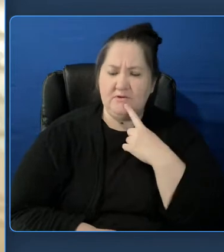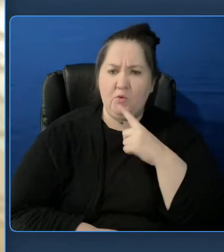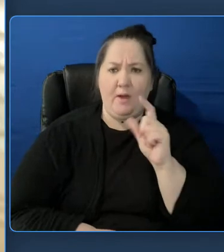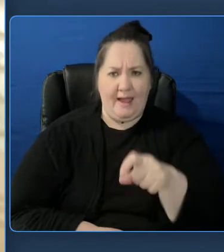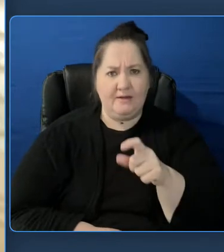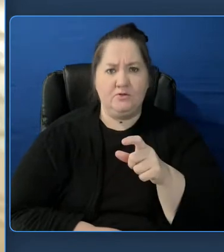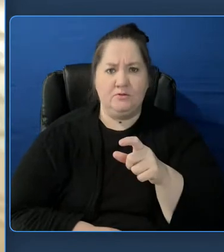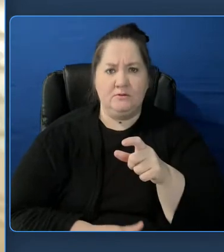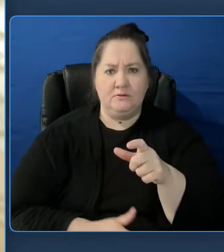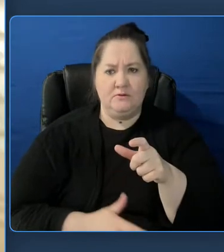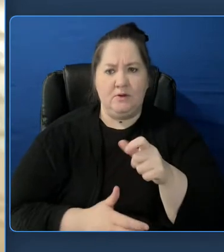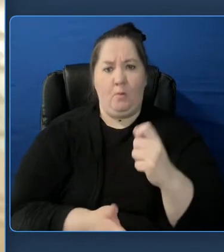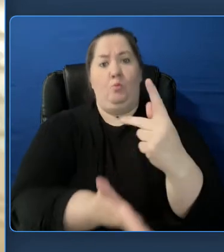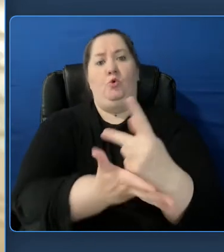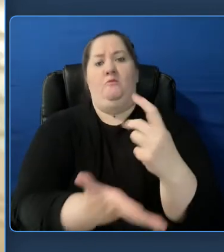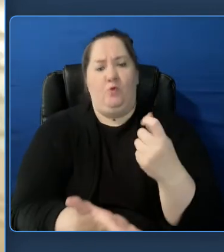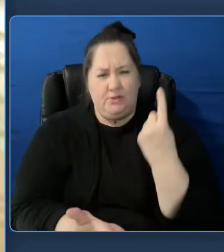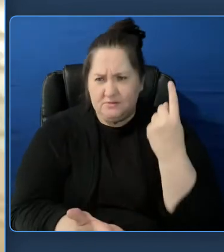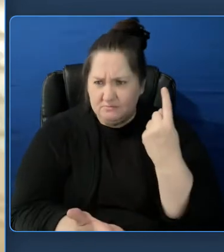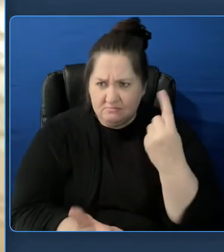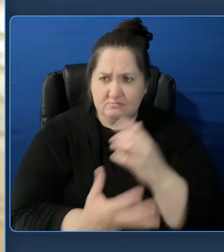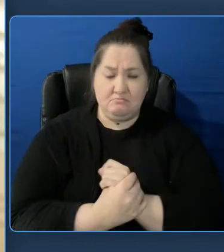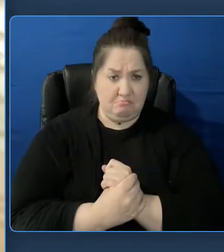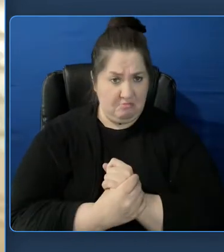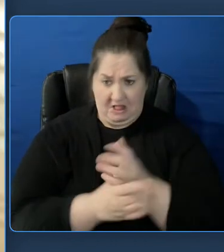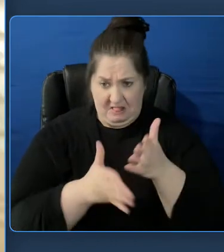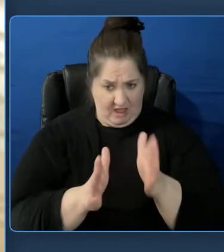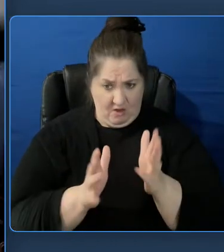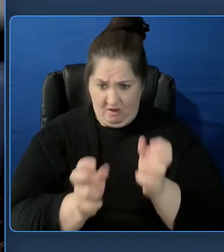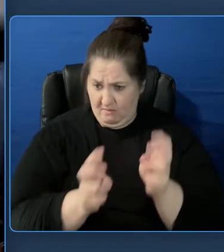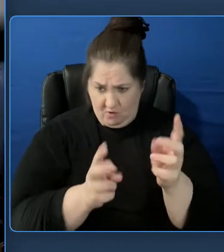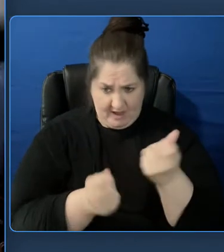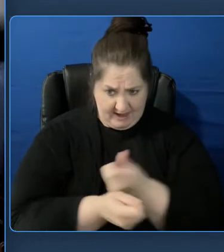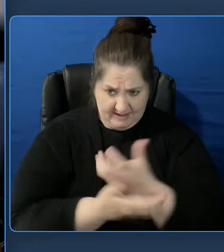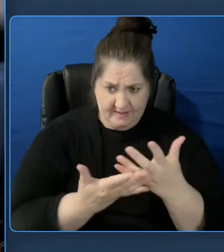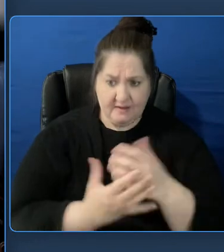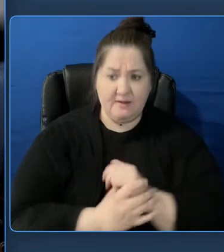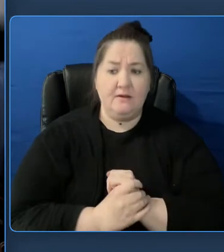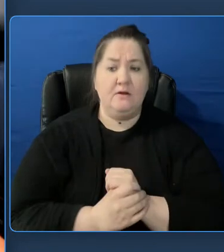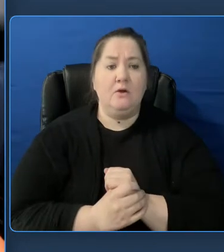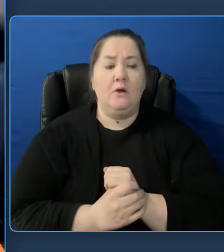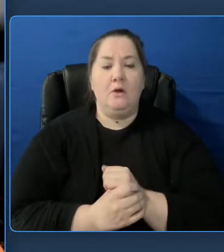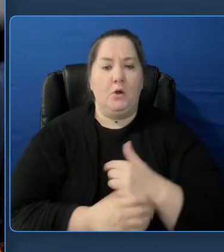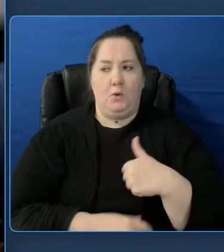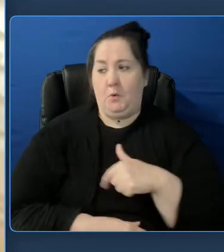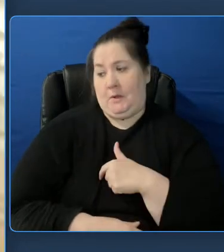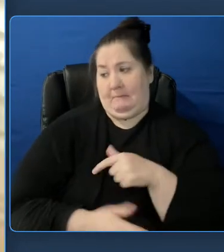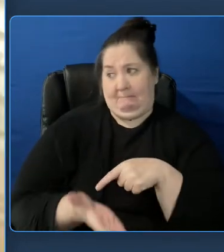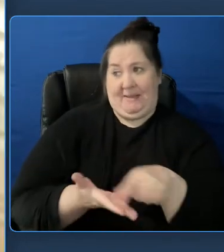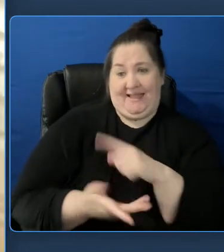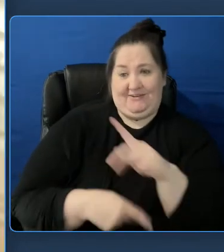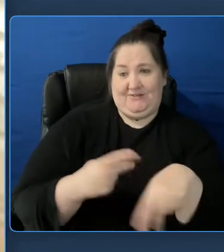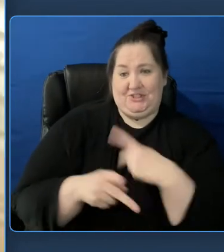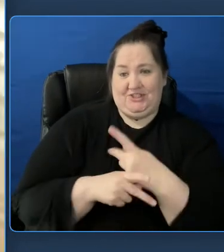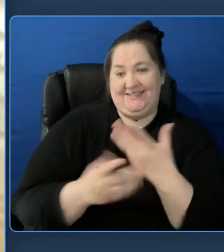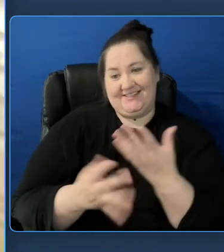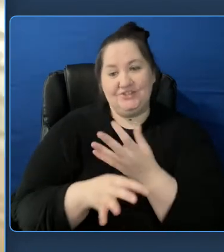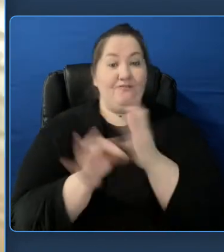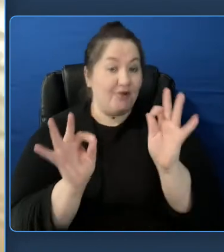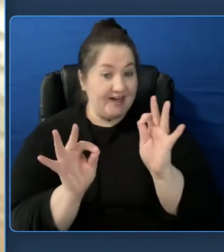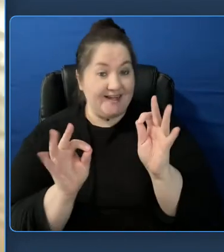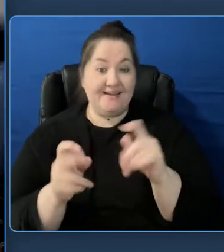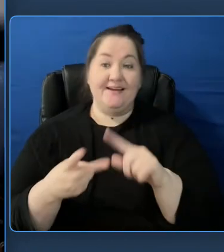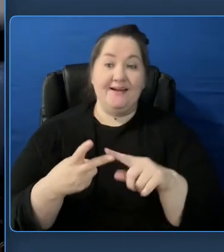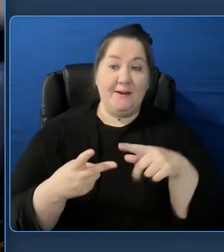get approval or something, but it just lets you upload anything. Well, we have the paid version, so I don't. Right. There's the free version and the